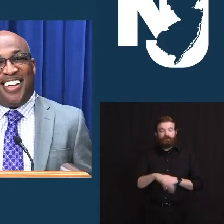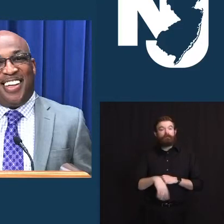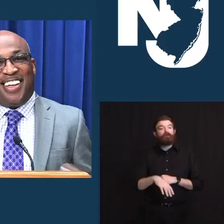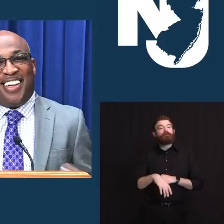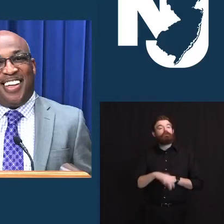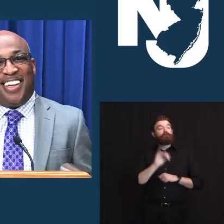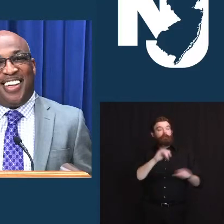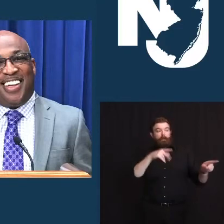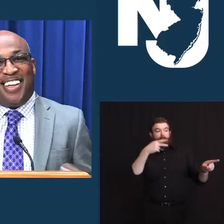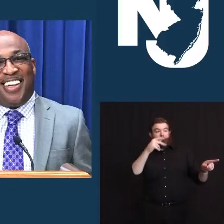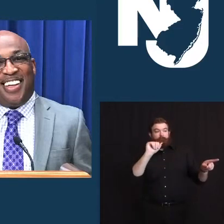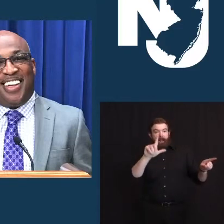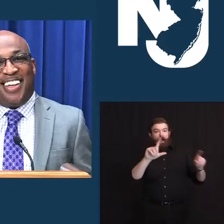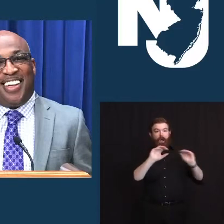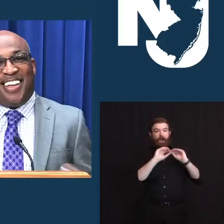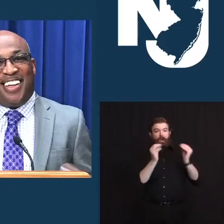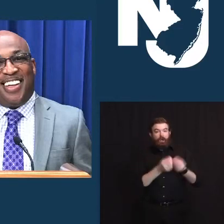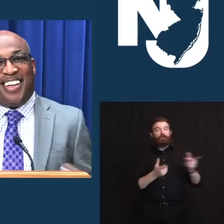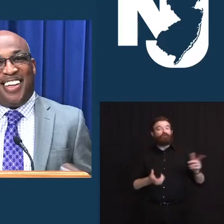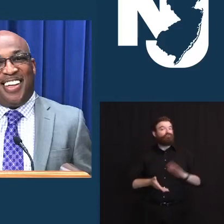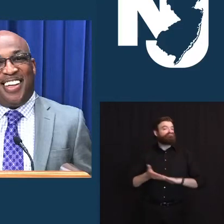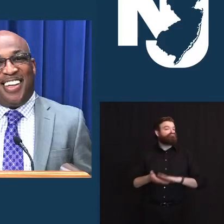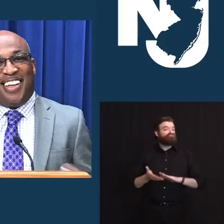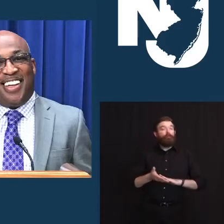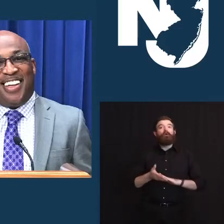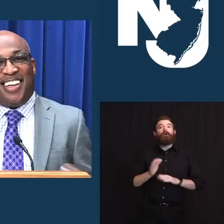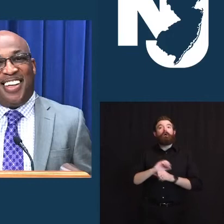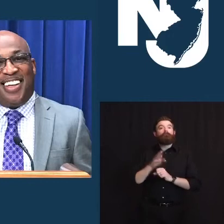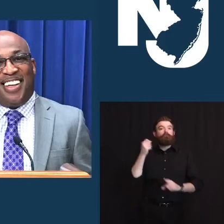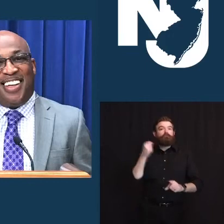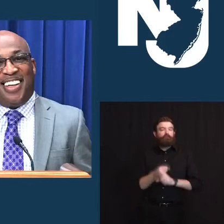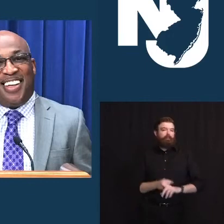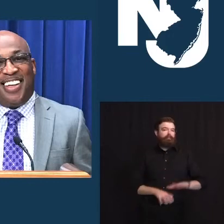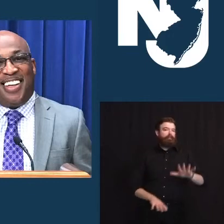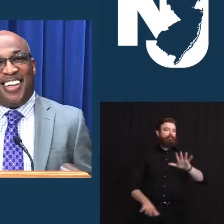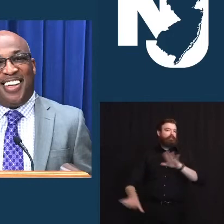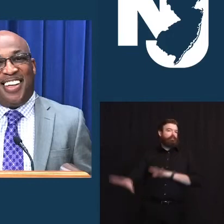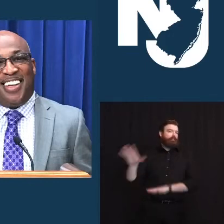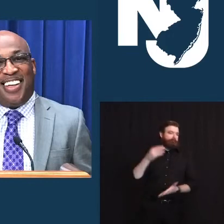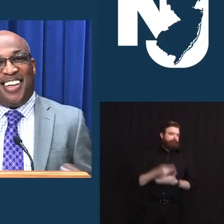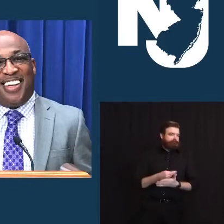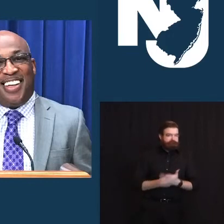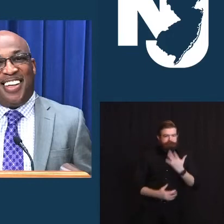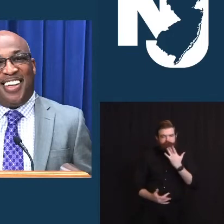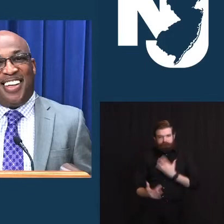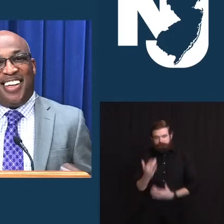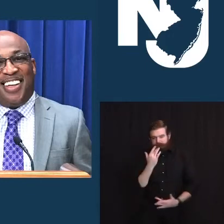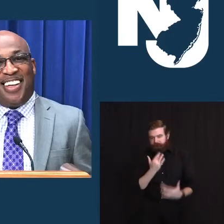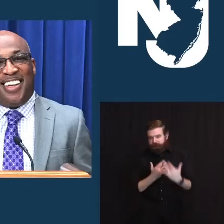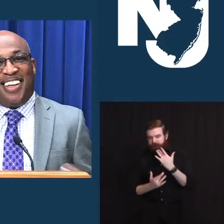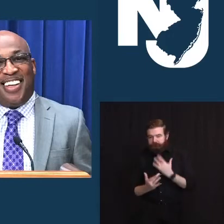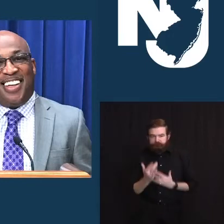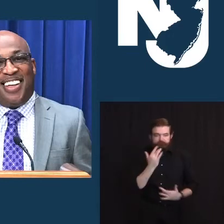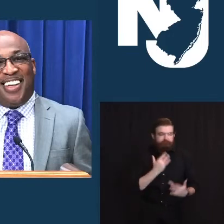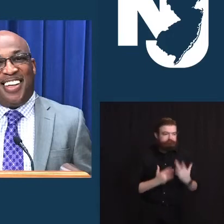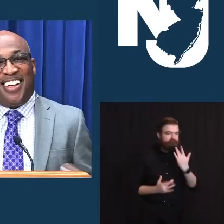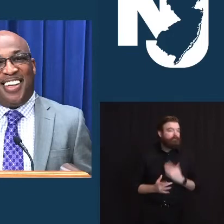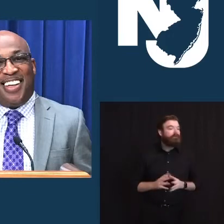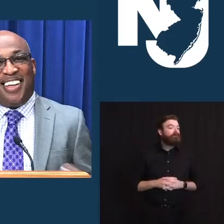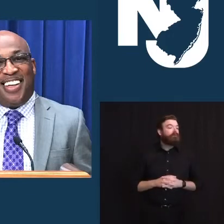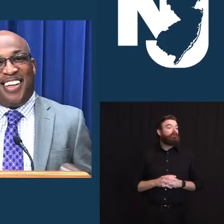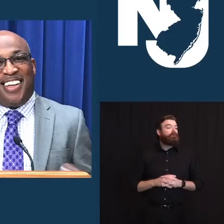Hill recognized the vital role it can play in ensuring recreational and extracurricular activities for the township's kids. Working with